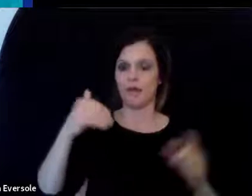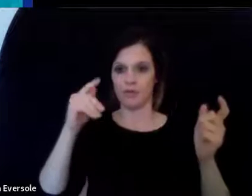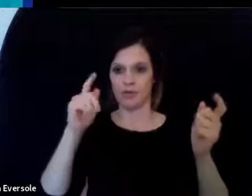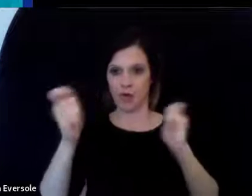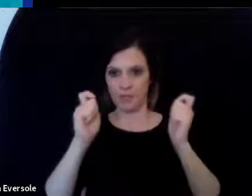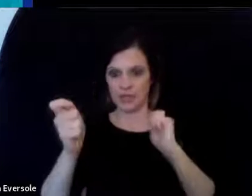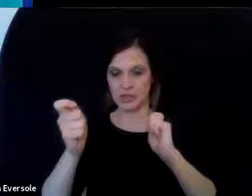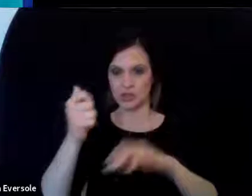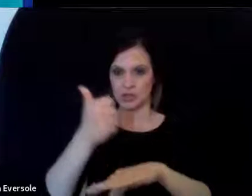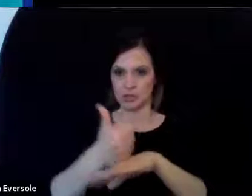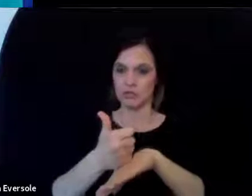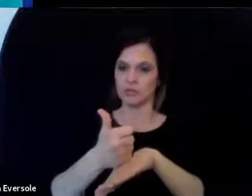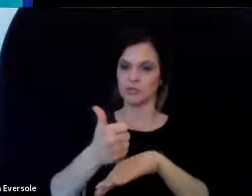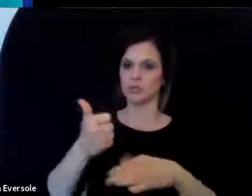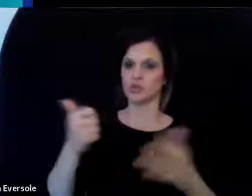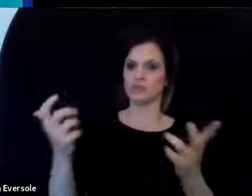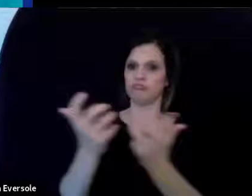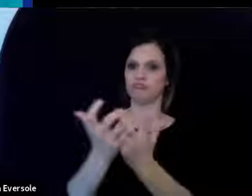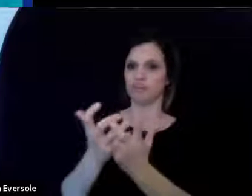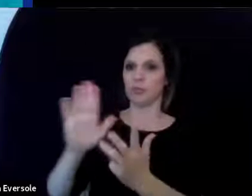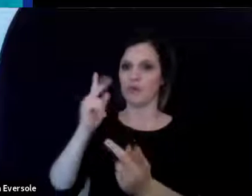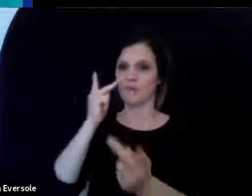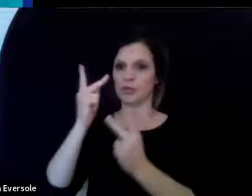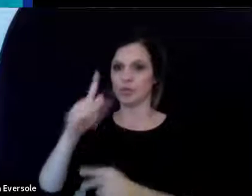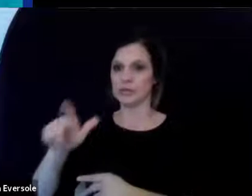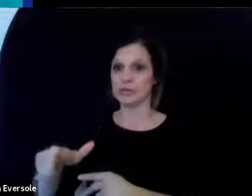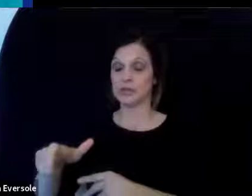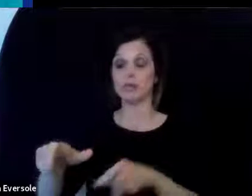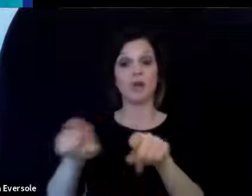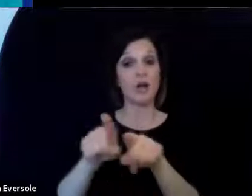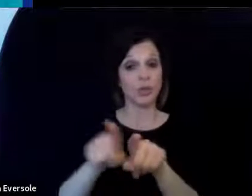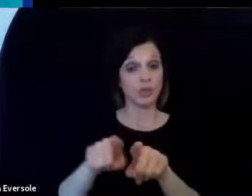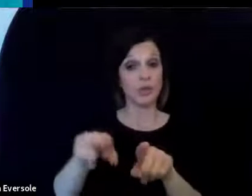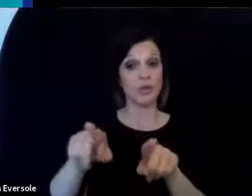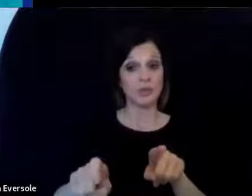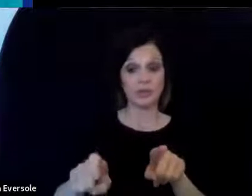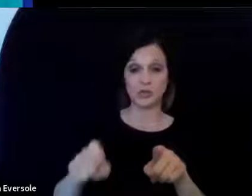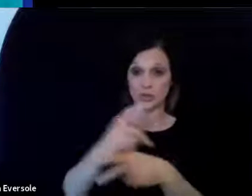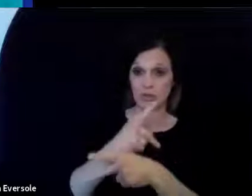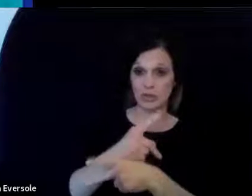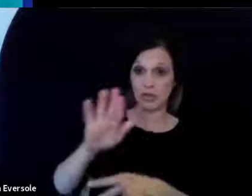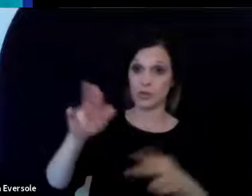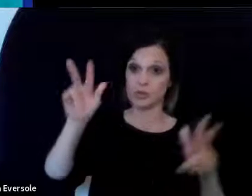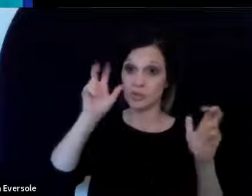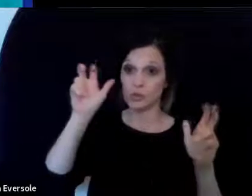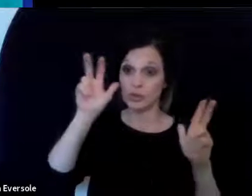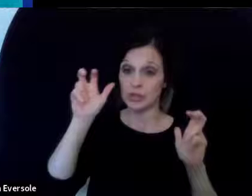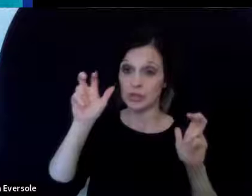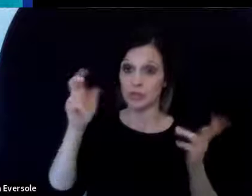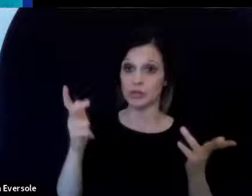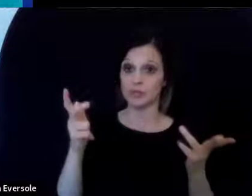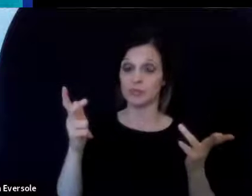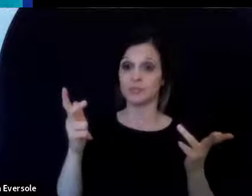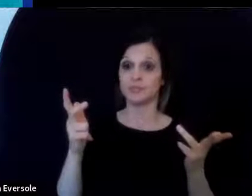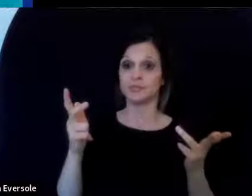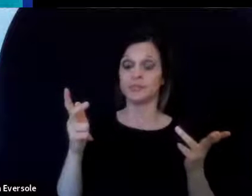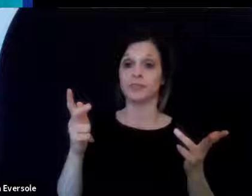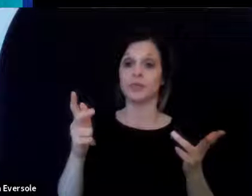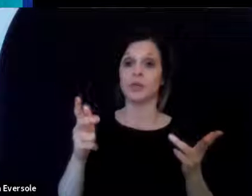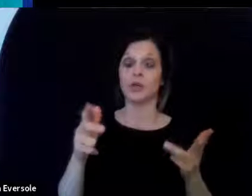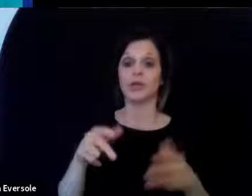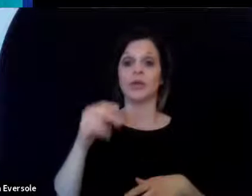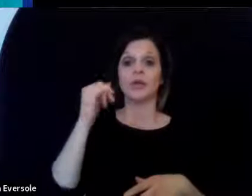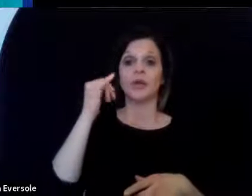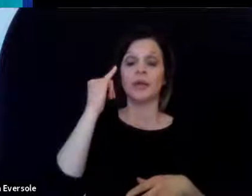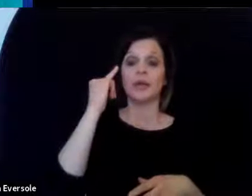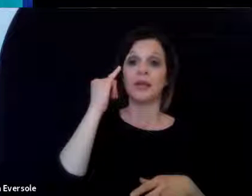visual needs. The other thing too with that is hearing. Through what range can the learner hear? So how close as a